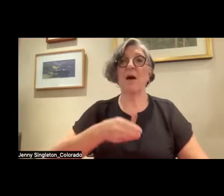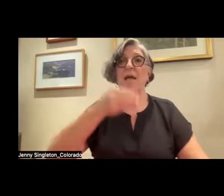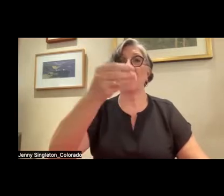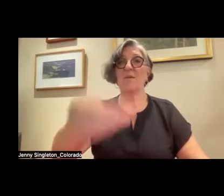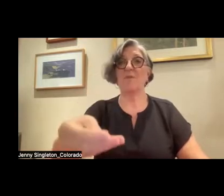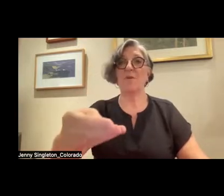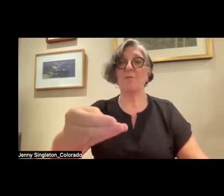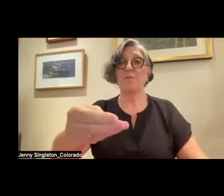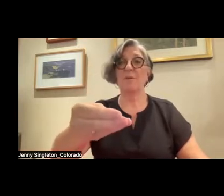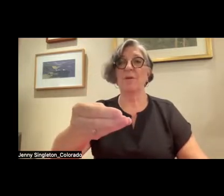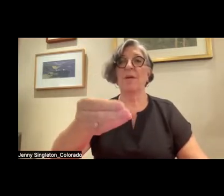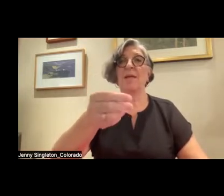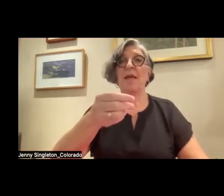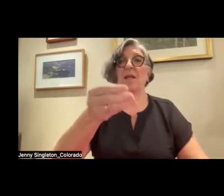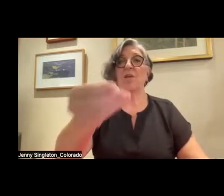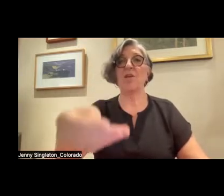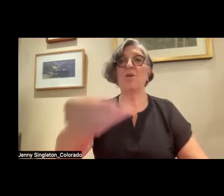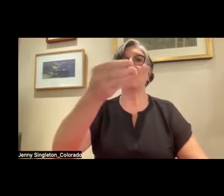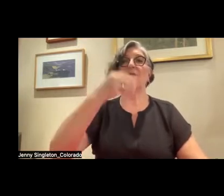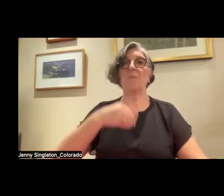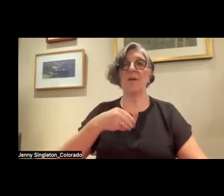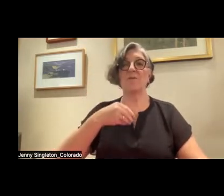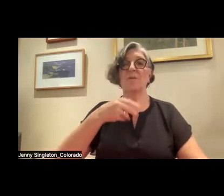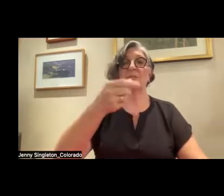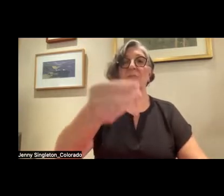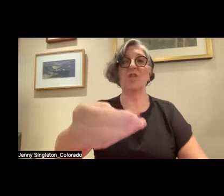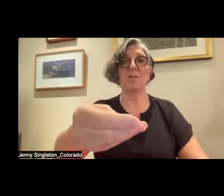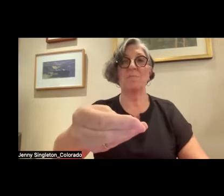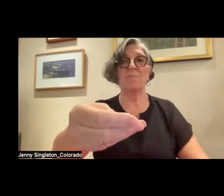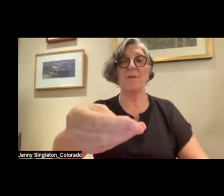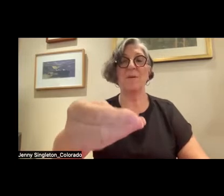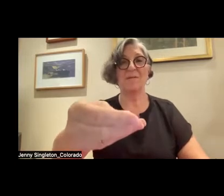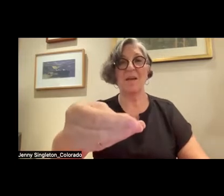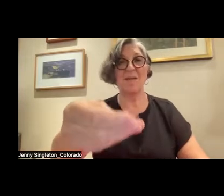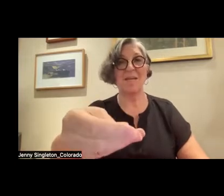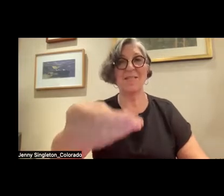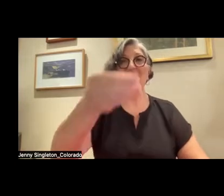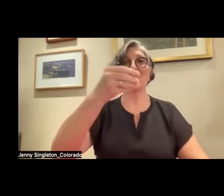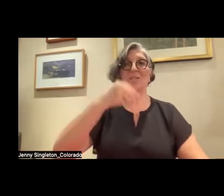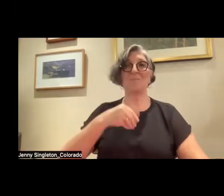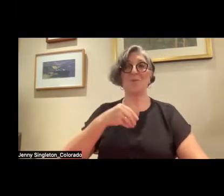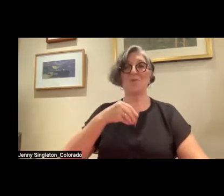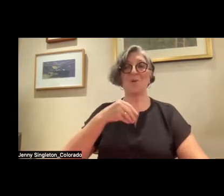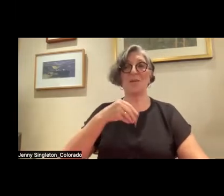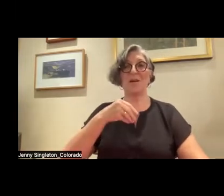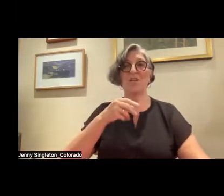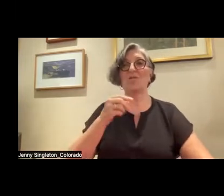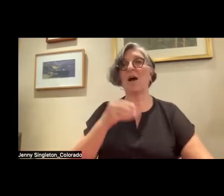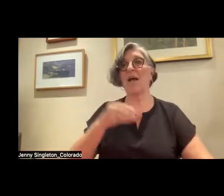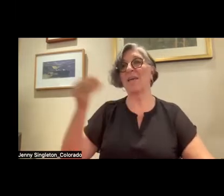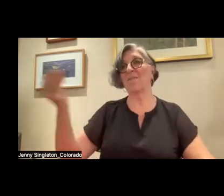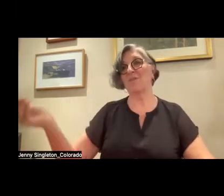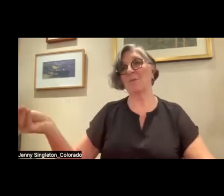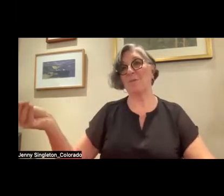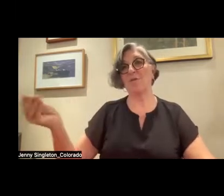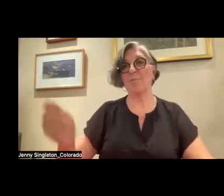person. So I give you, and then you give me. So the subject, the sign begins at the subject and moves toward the object, or